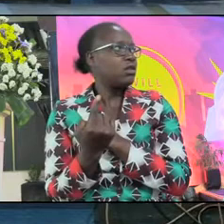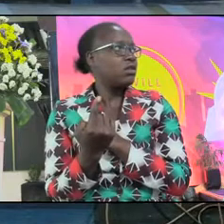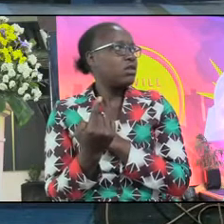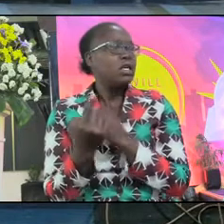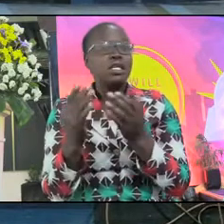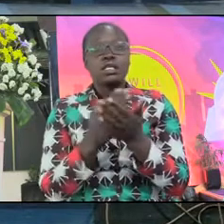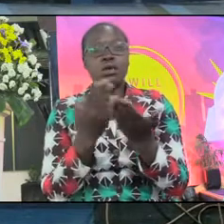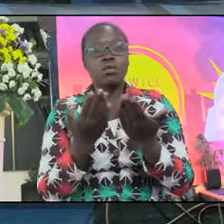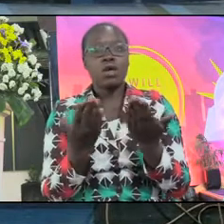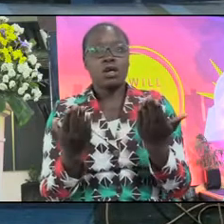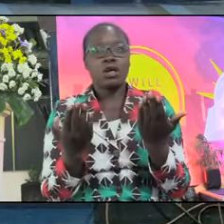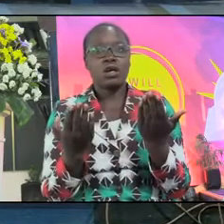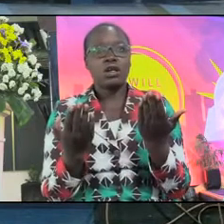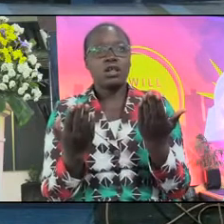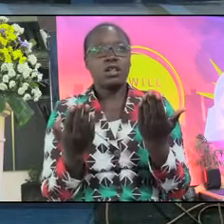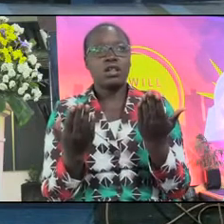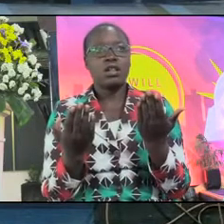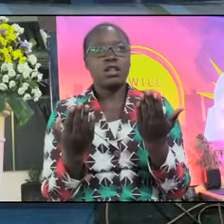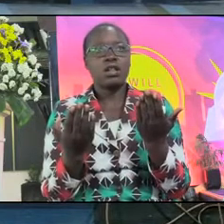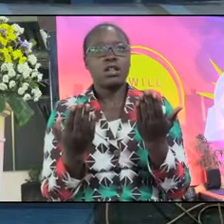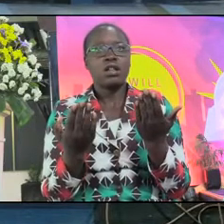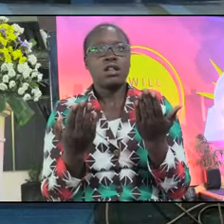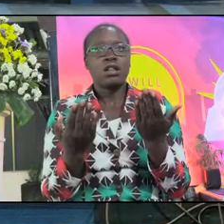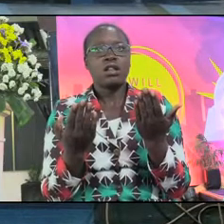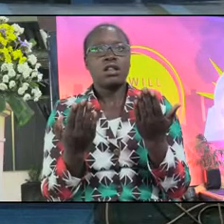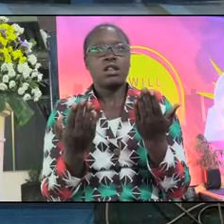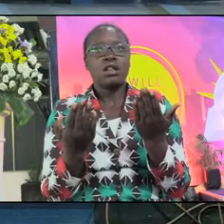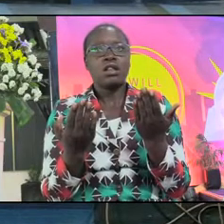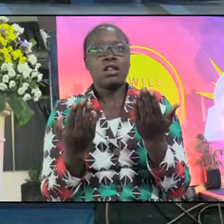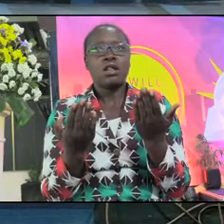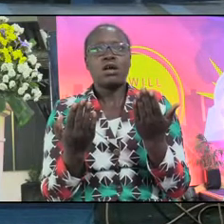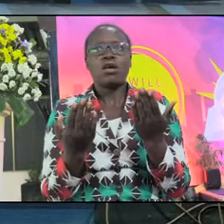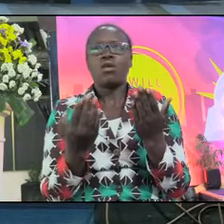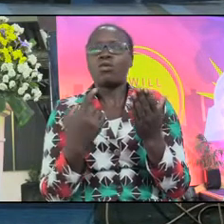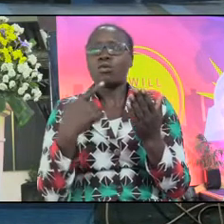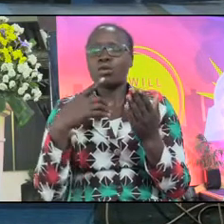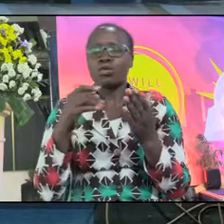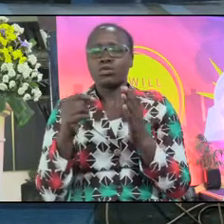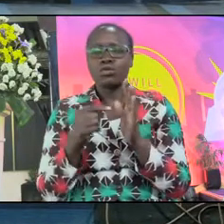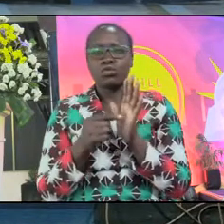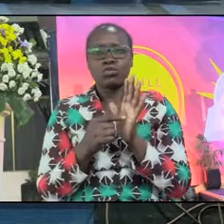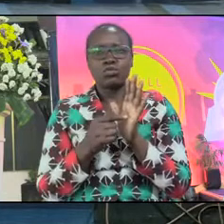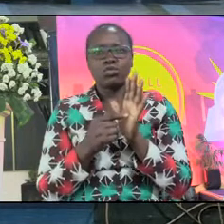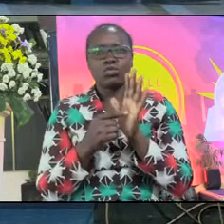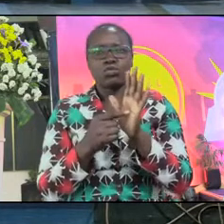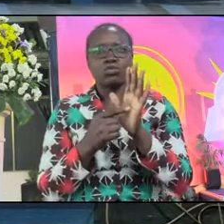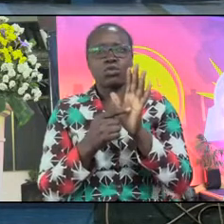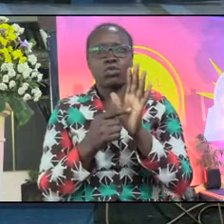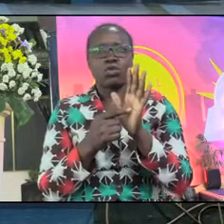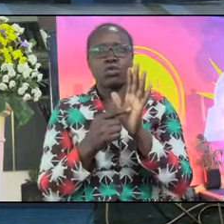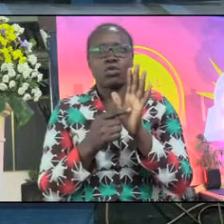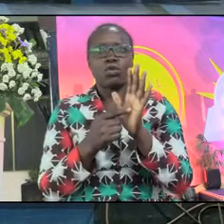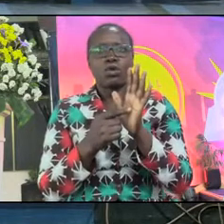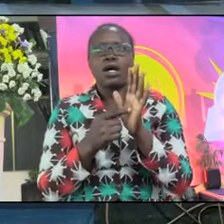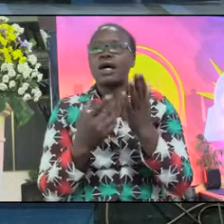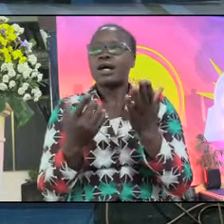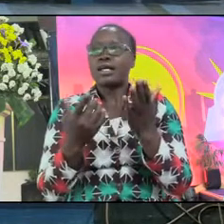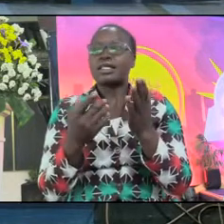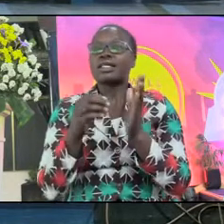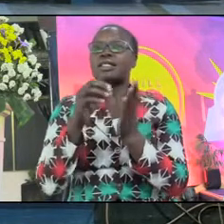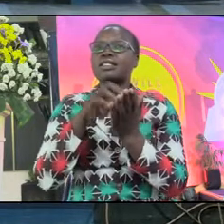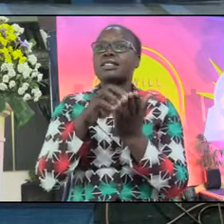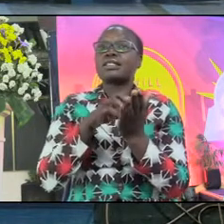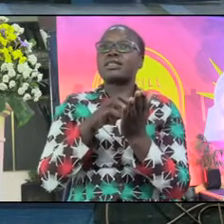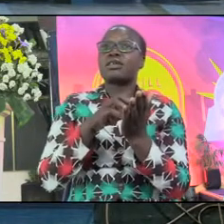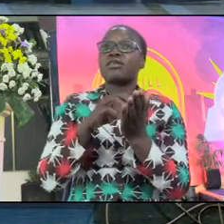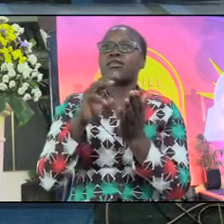1991, somewhere off the shore of Gloucester in the state